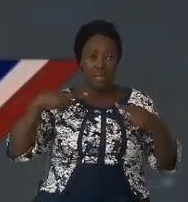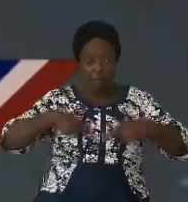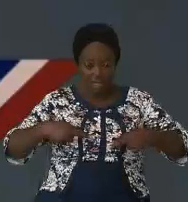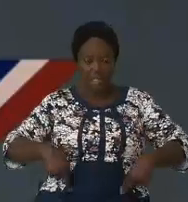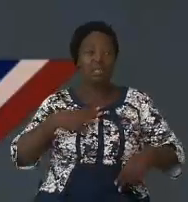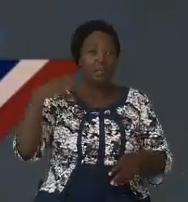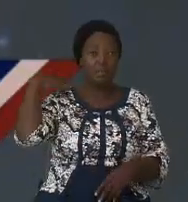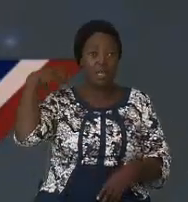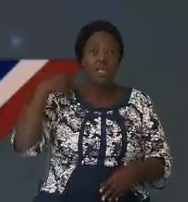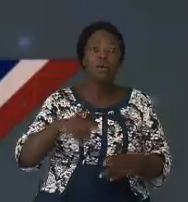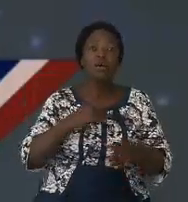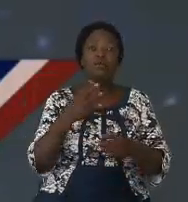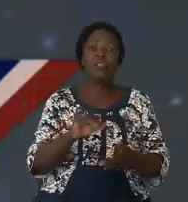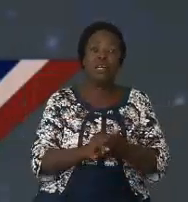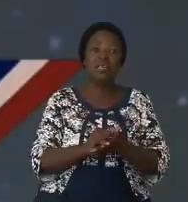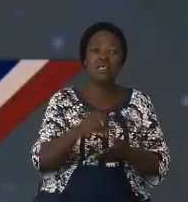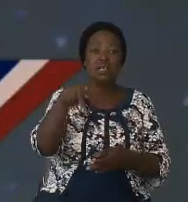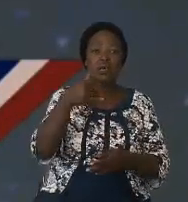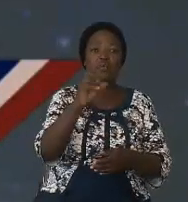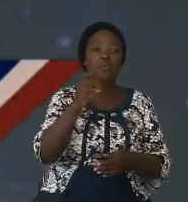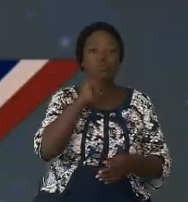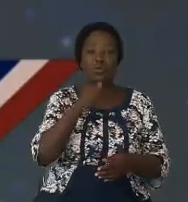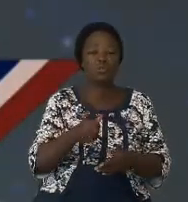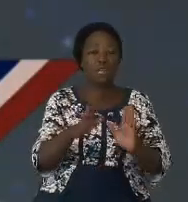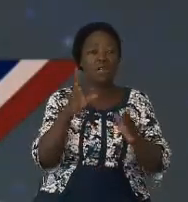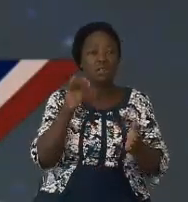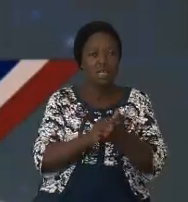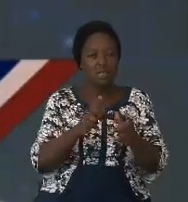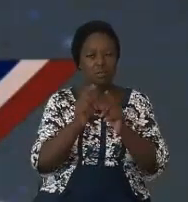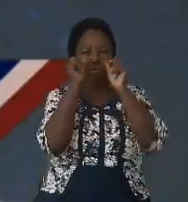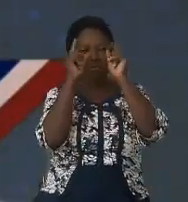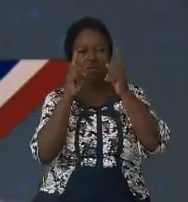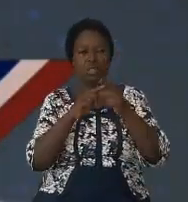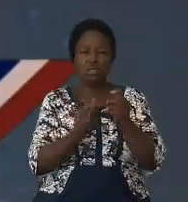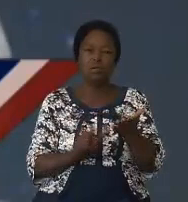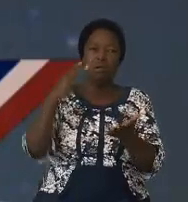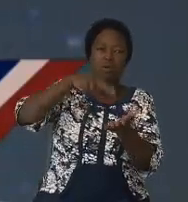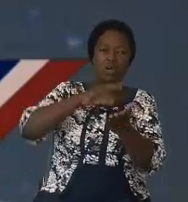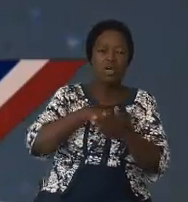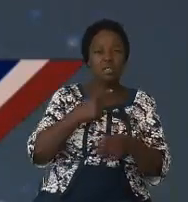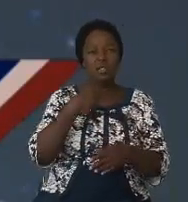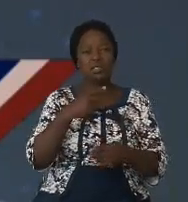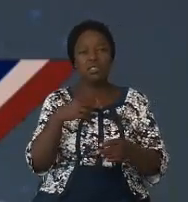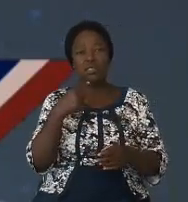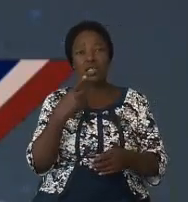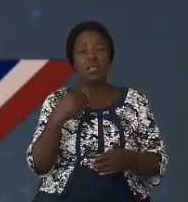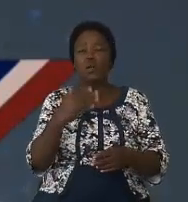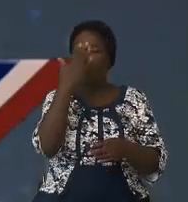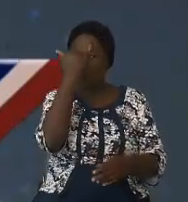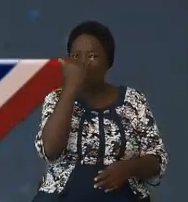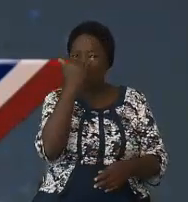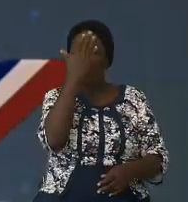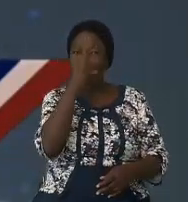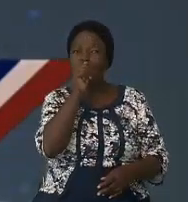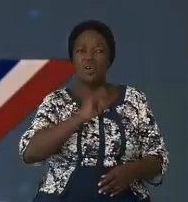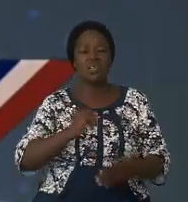to eat that. And the master of the pigs will not even give him that. And then he woke up, he